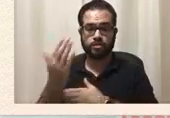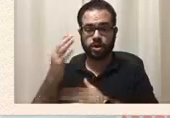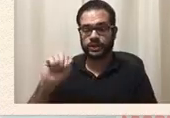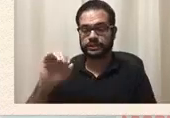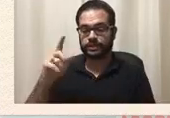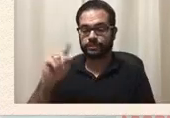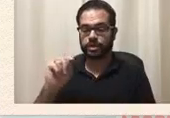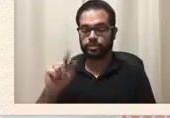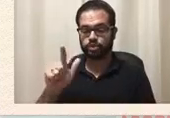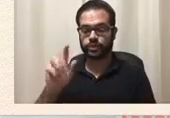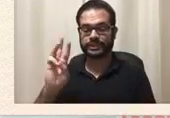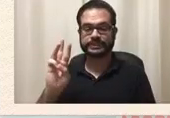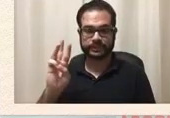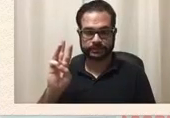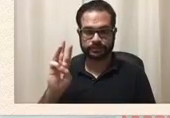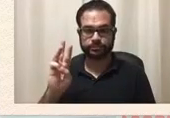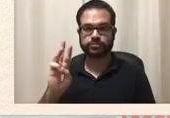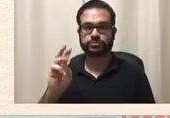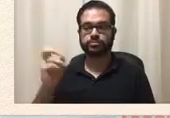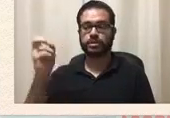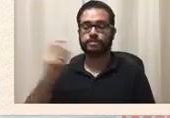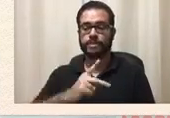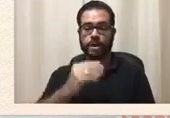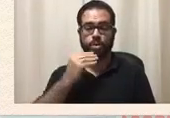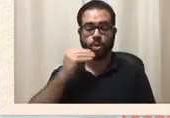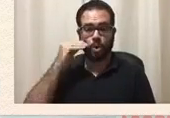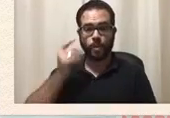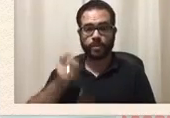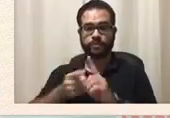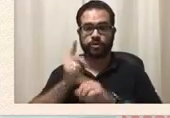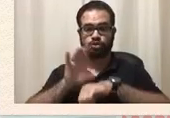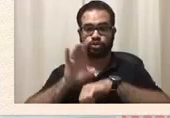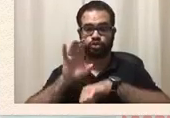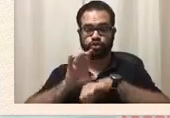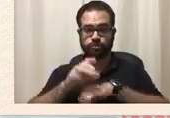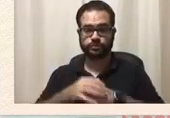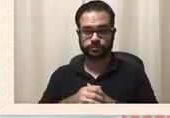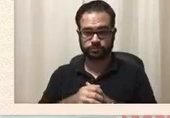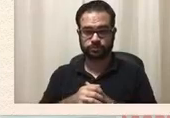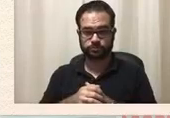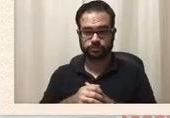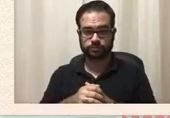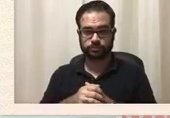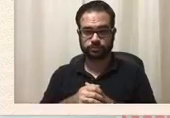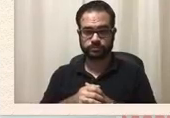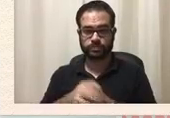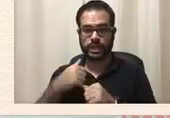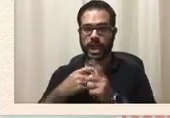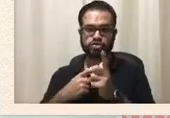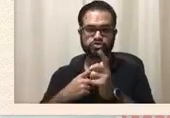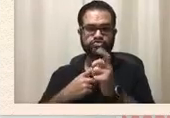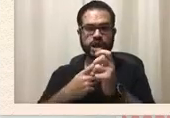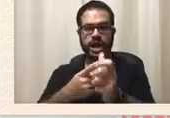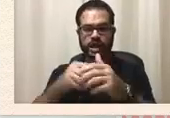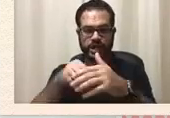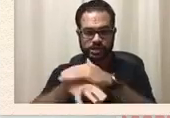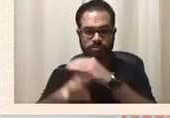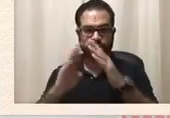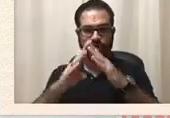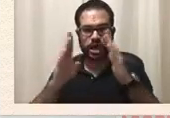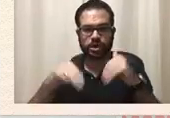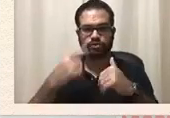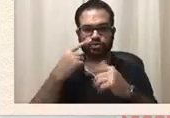returning home from church, I ran into the house to quickly answer the phone.